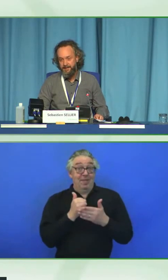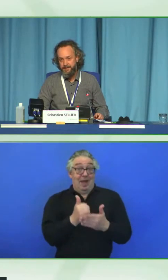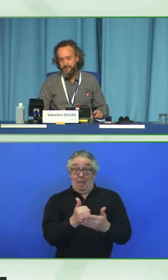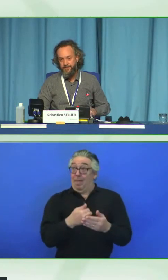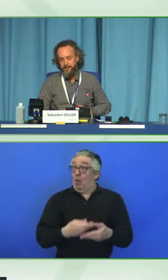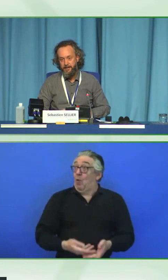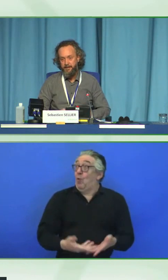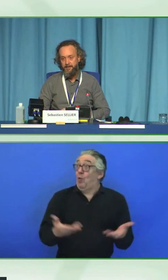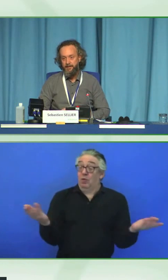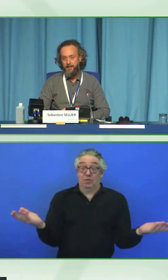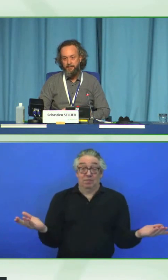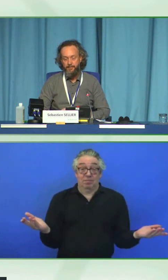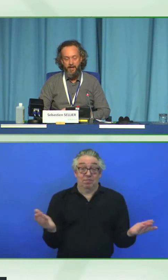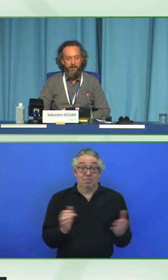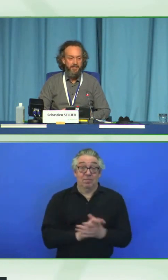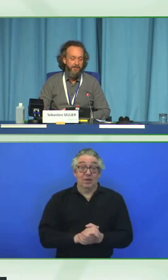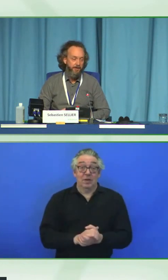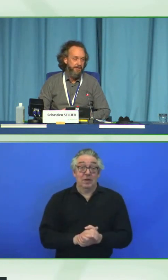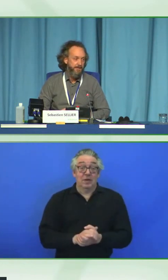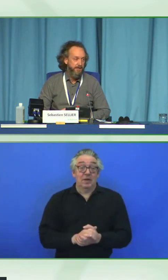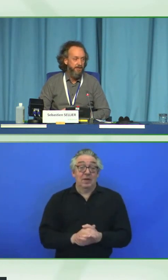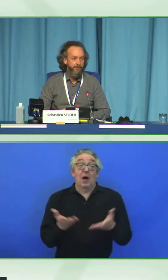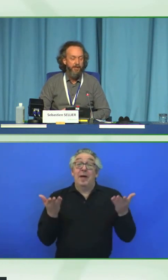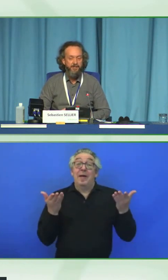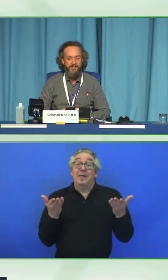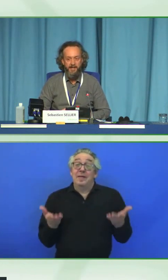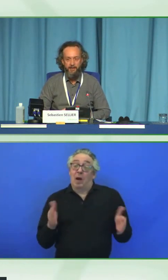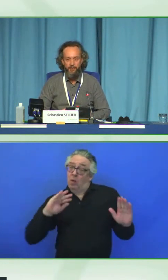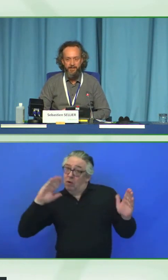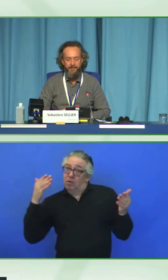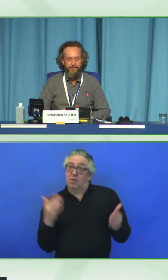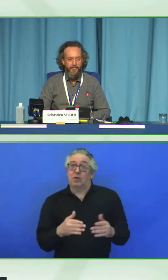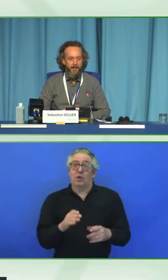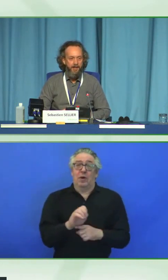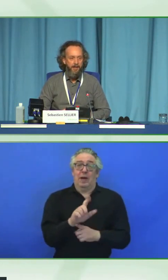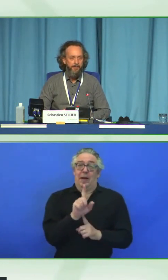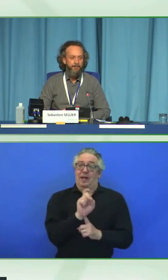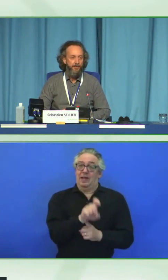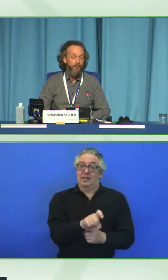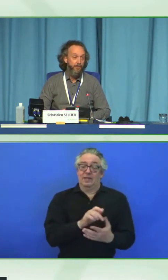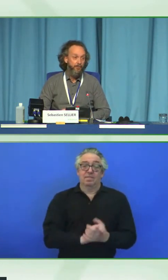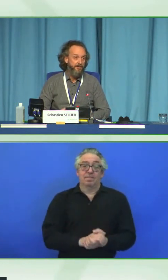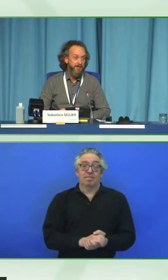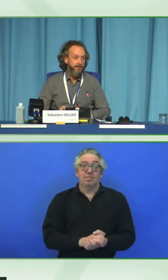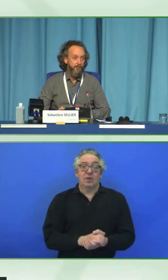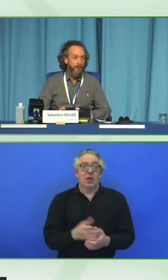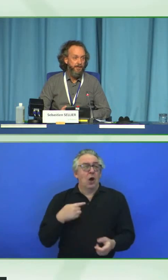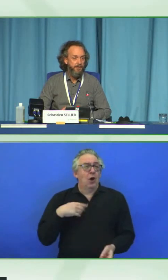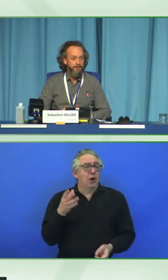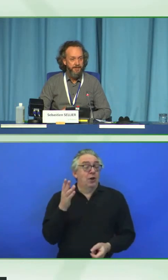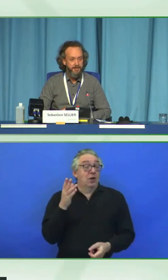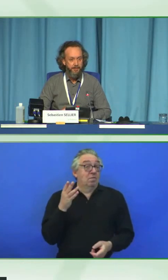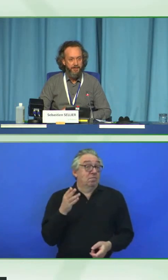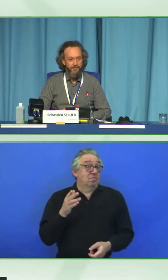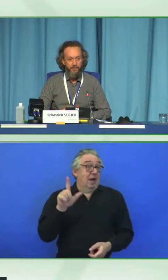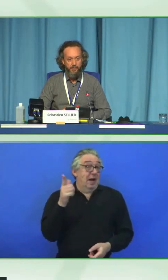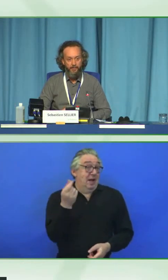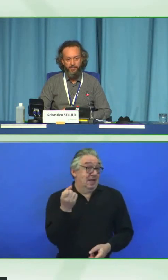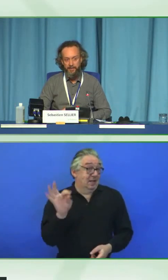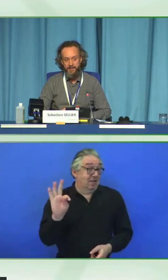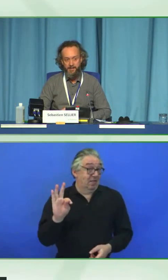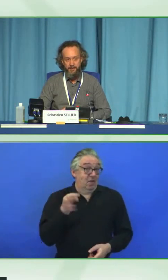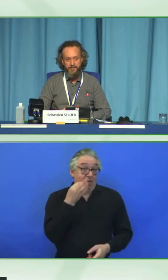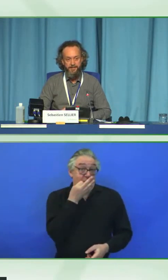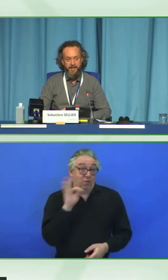So Elix, our experiences in French Sign Language. We have been working on this topic